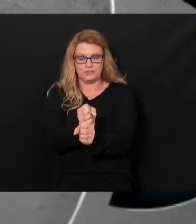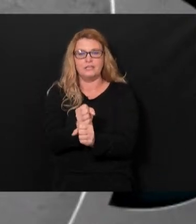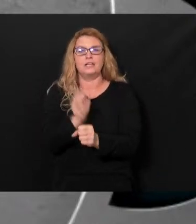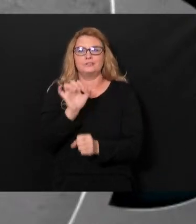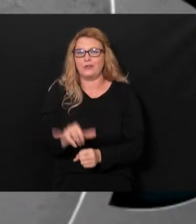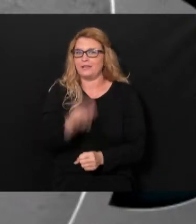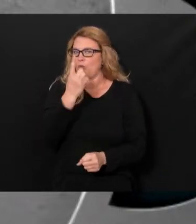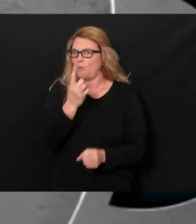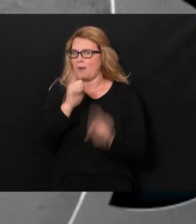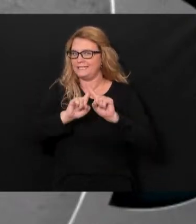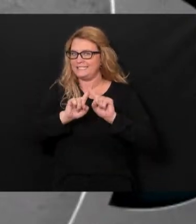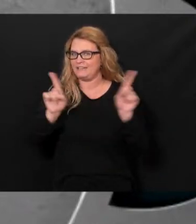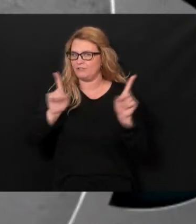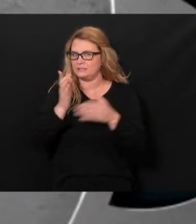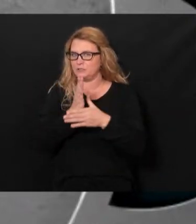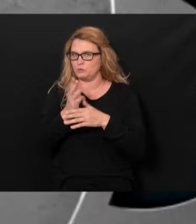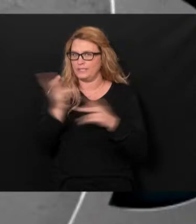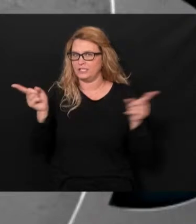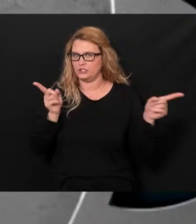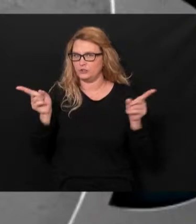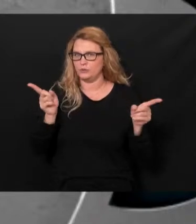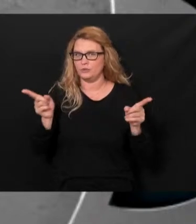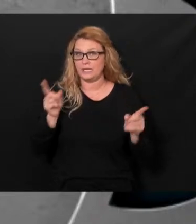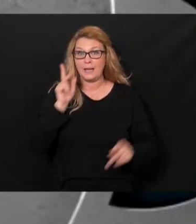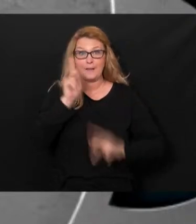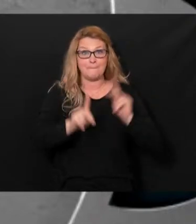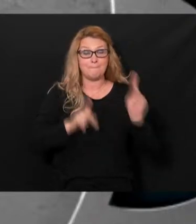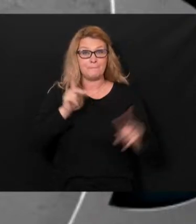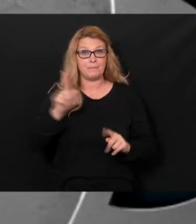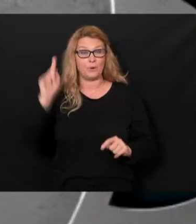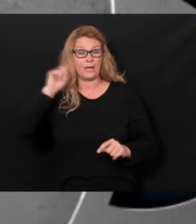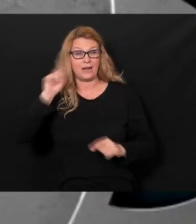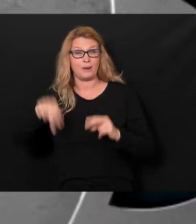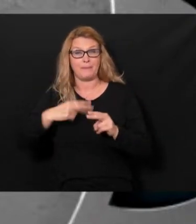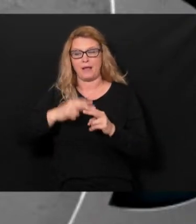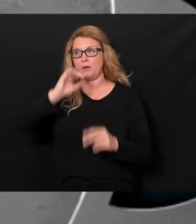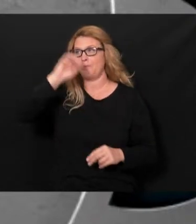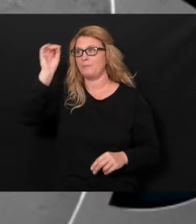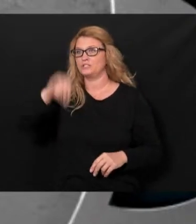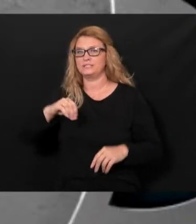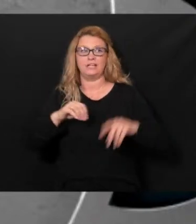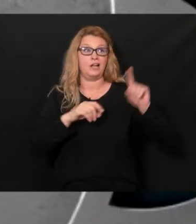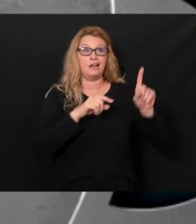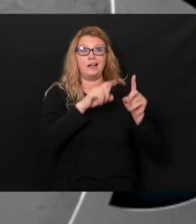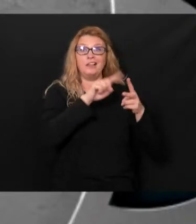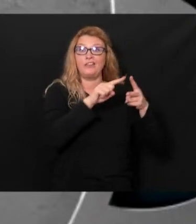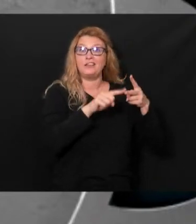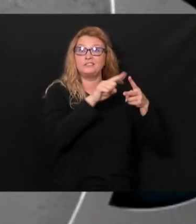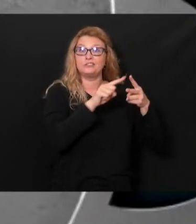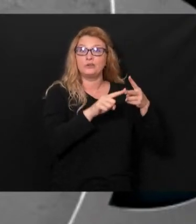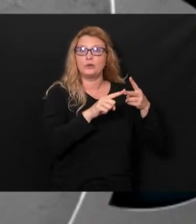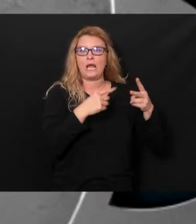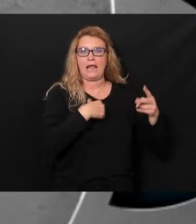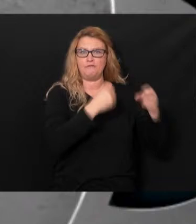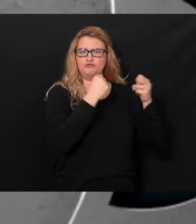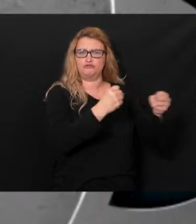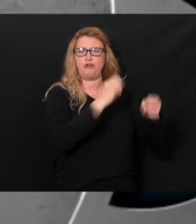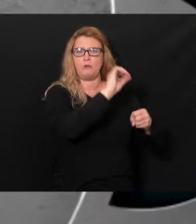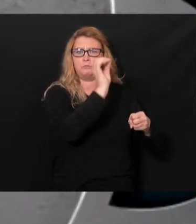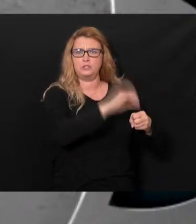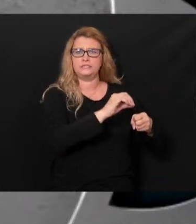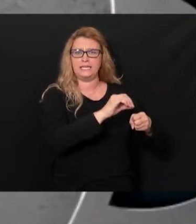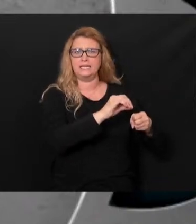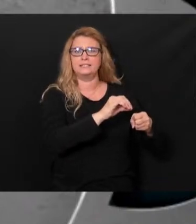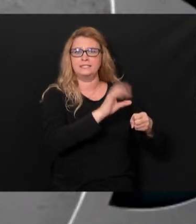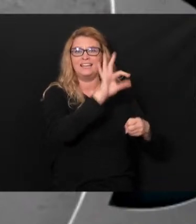one difference between the two. People hear a lot about percentages. Pfizer and Moderna came out strongly and said these